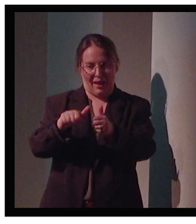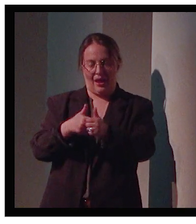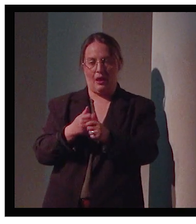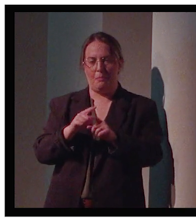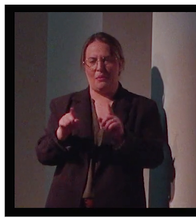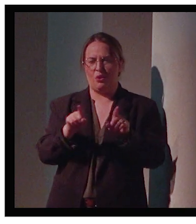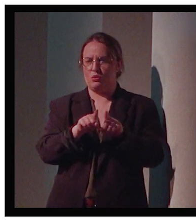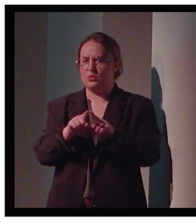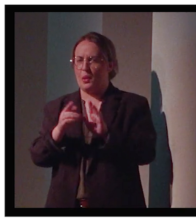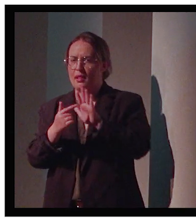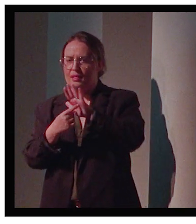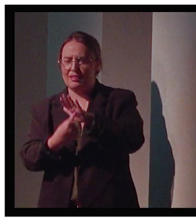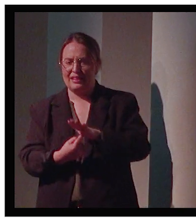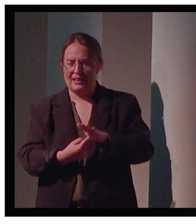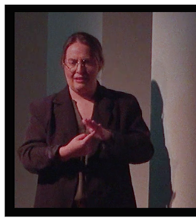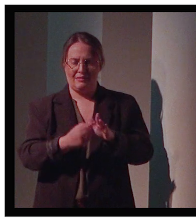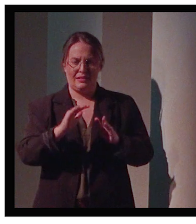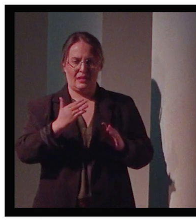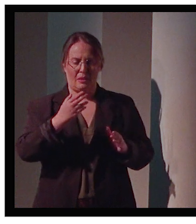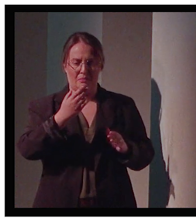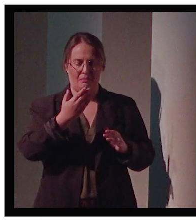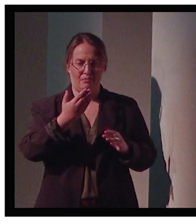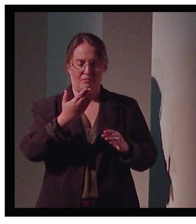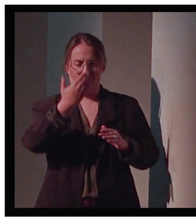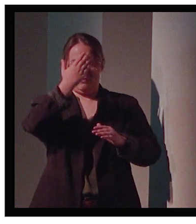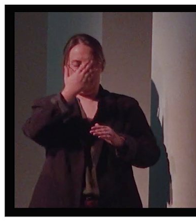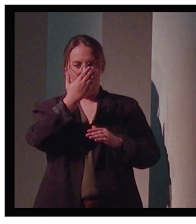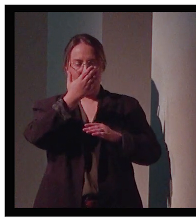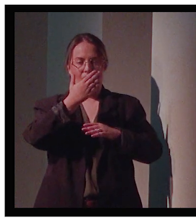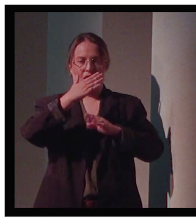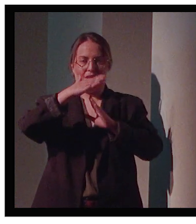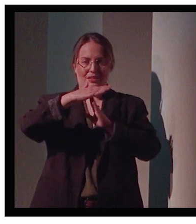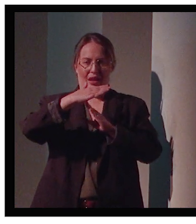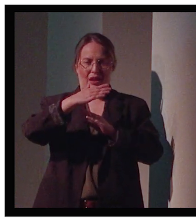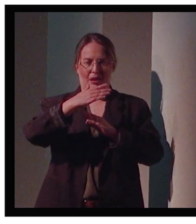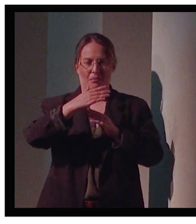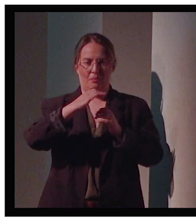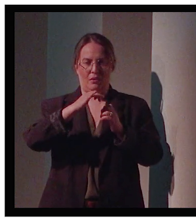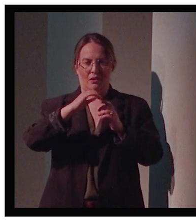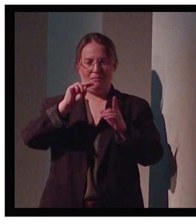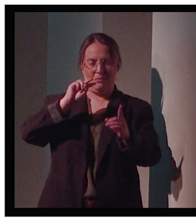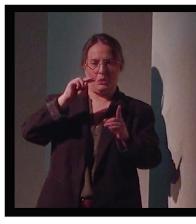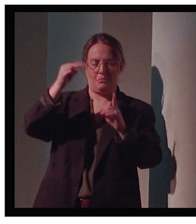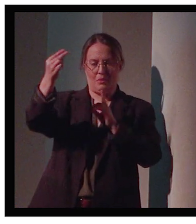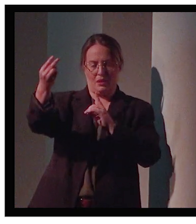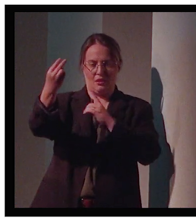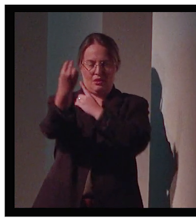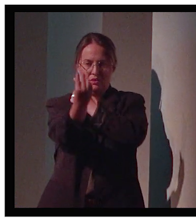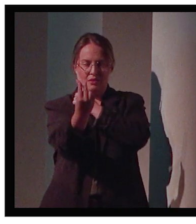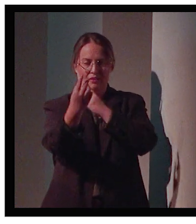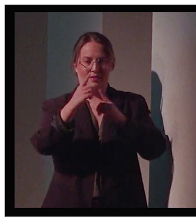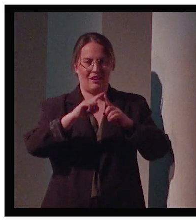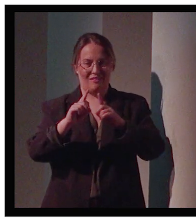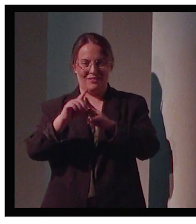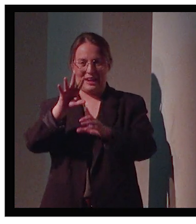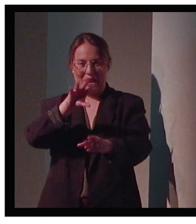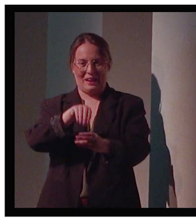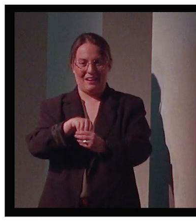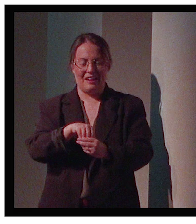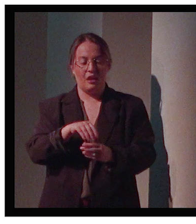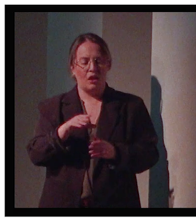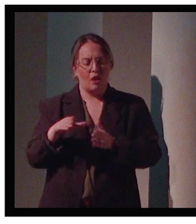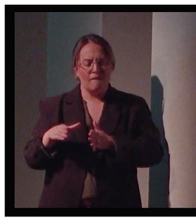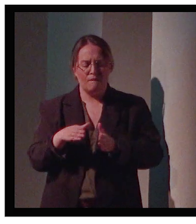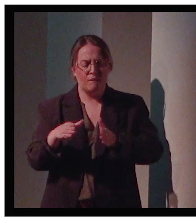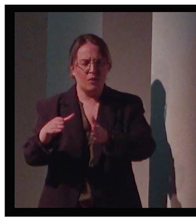representing leaves seem to sit directly on top of the stucco buildings in the background. And the footpath on the right doesn't appear